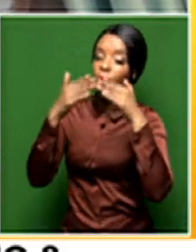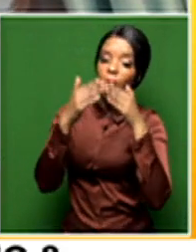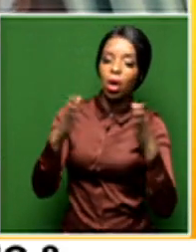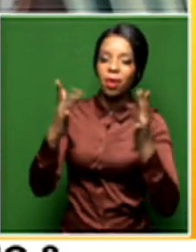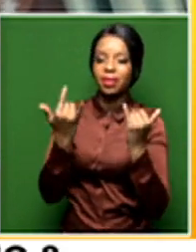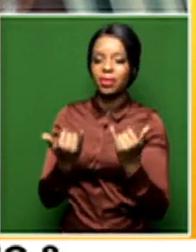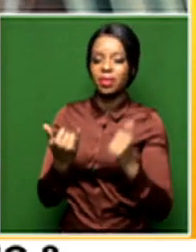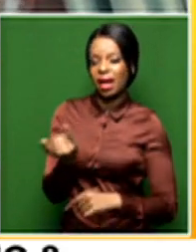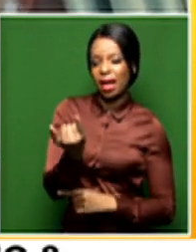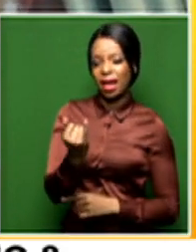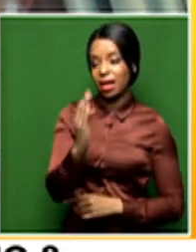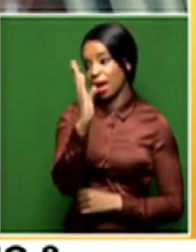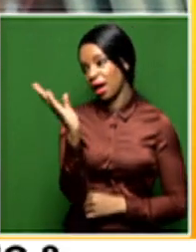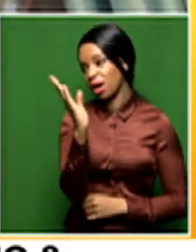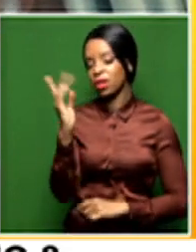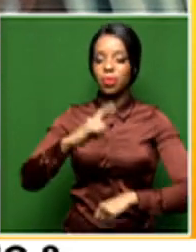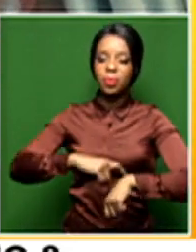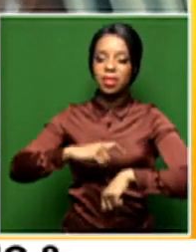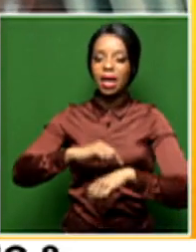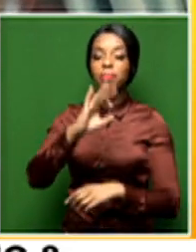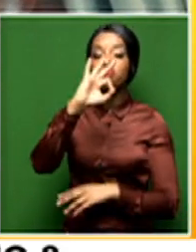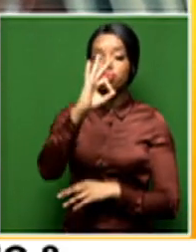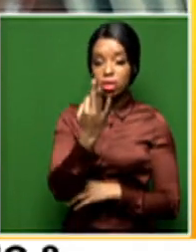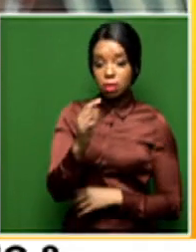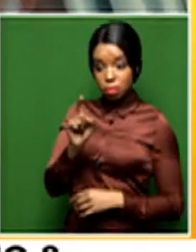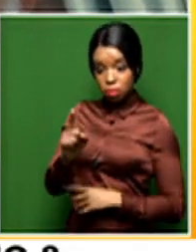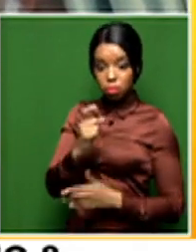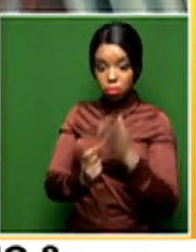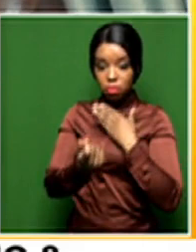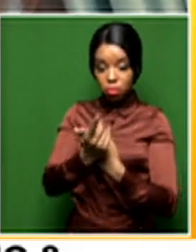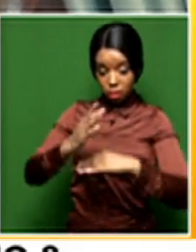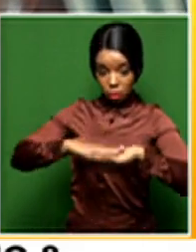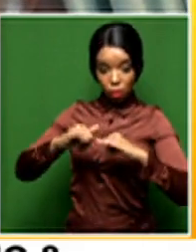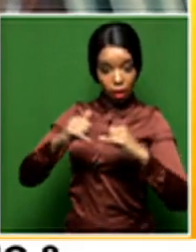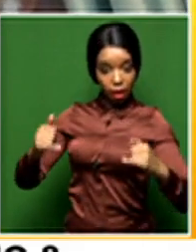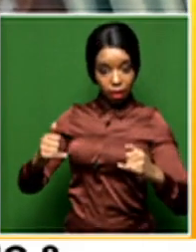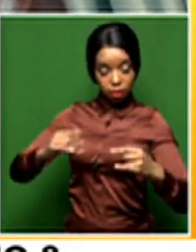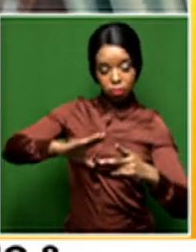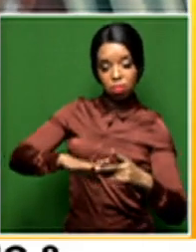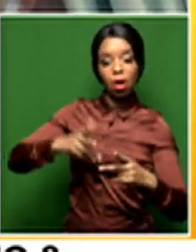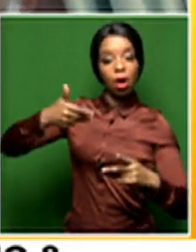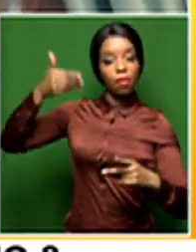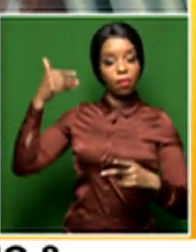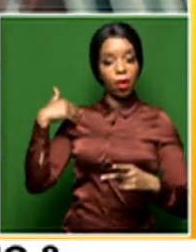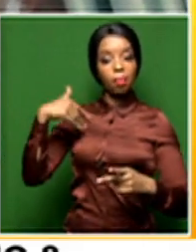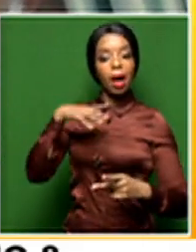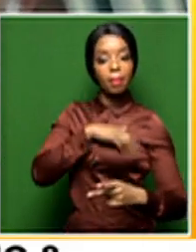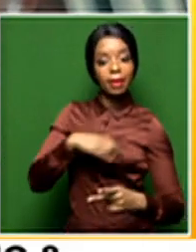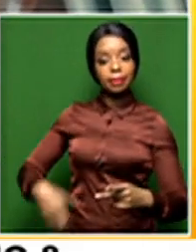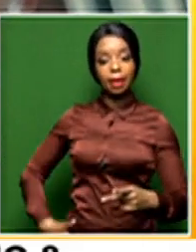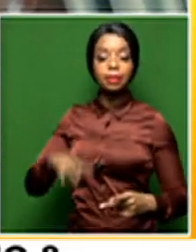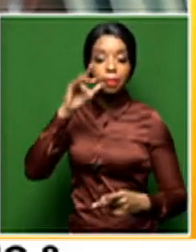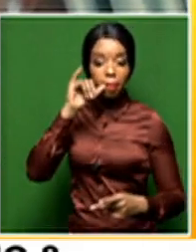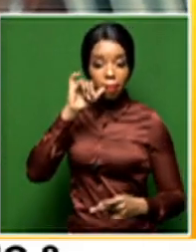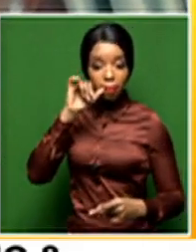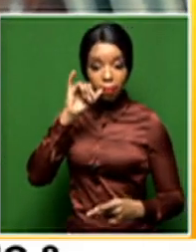it's happening at 3 o'clock this afternoon. Will this also be virtual? Will we have the presence of our former president Thabo Mbeki there as well? Perhaps